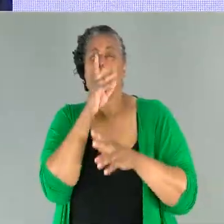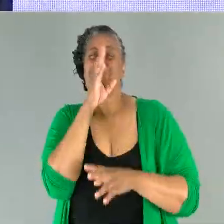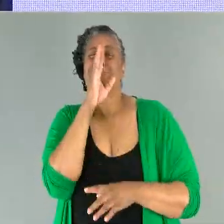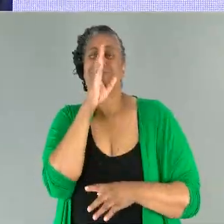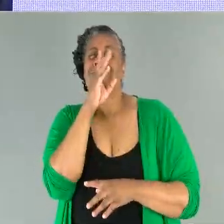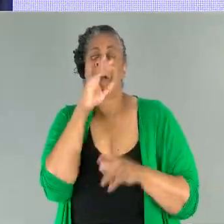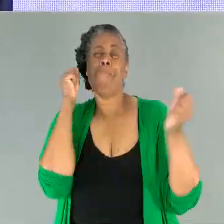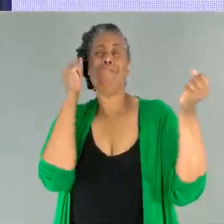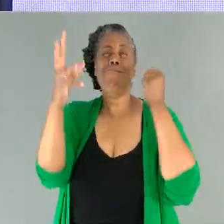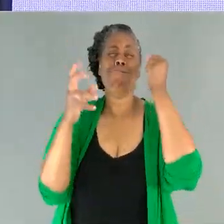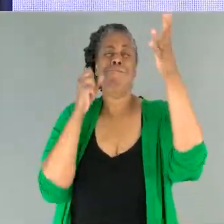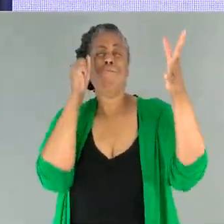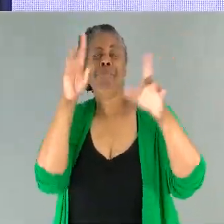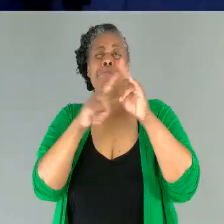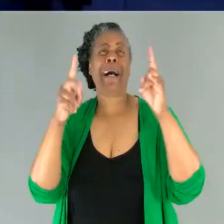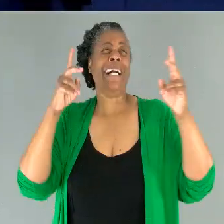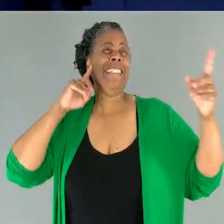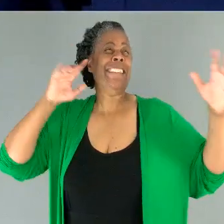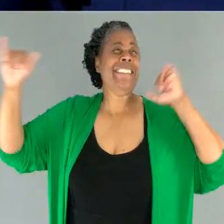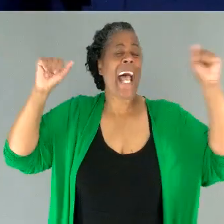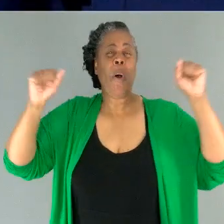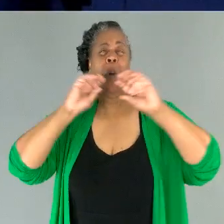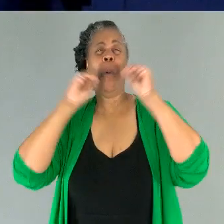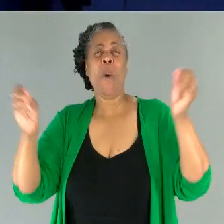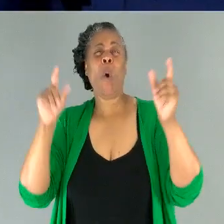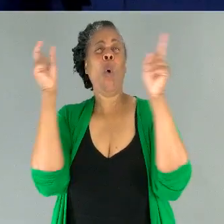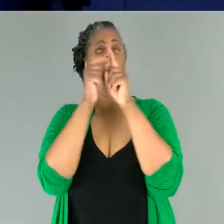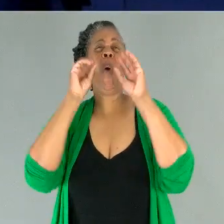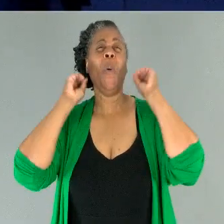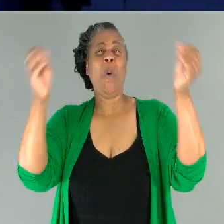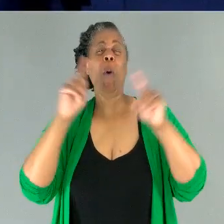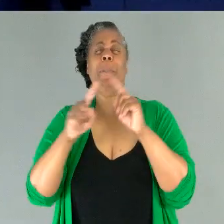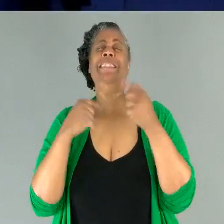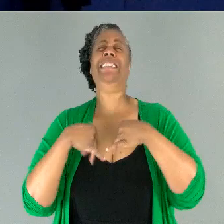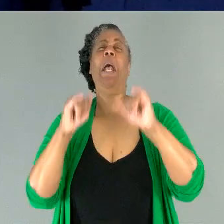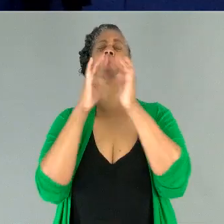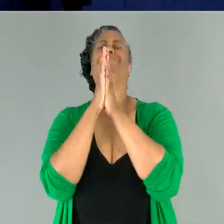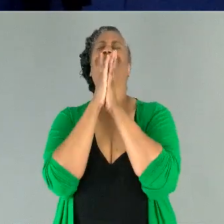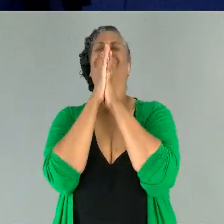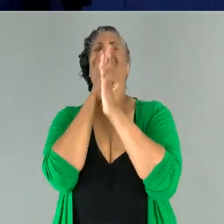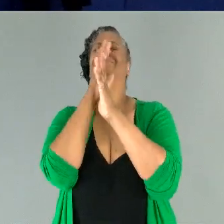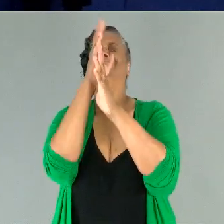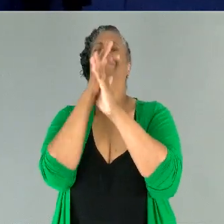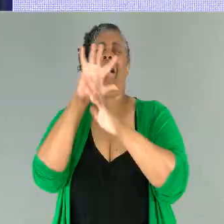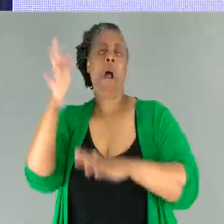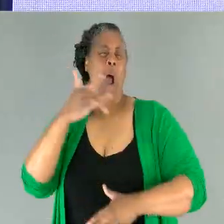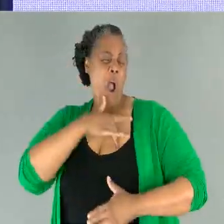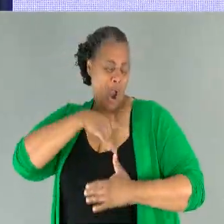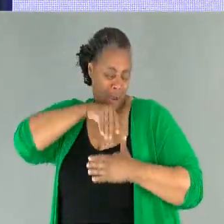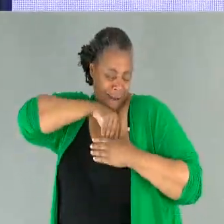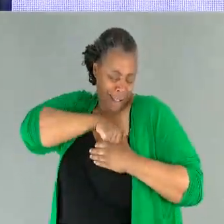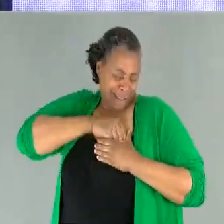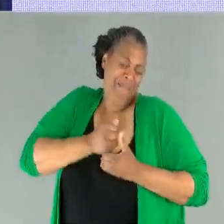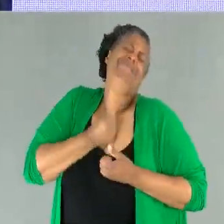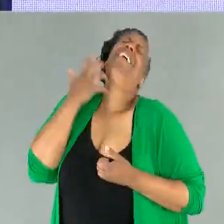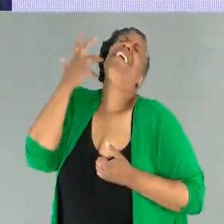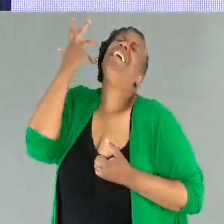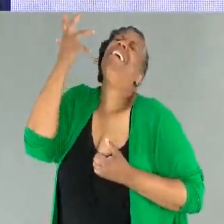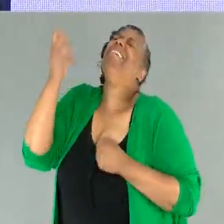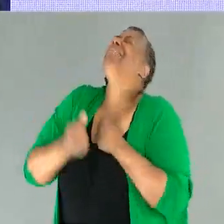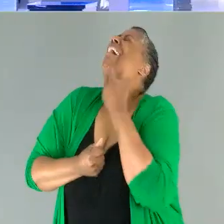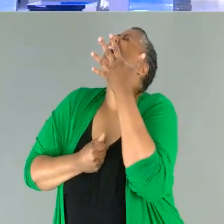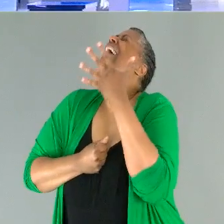but no words come out of your mouth, because it's a heart prayer. And Hannah stood